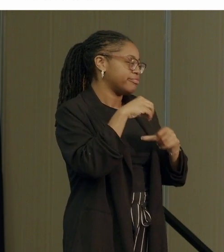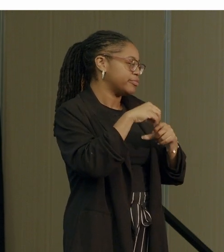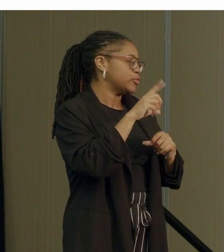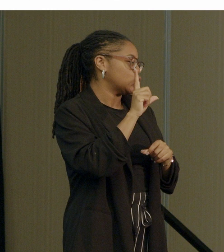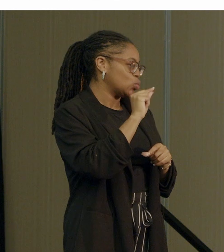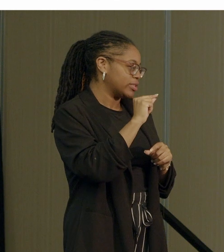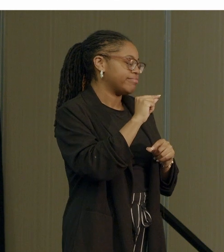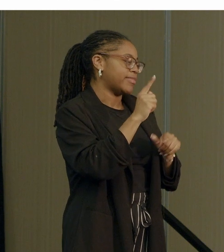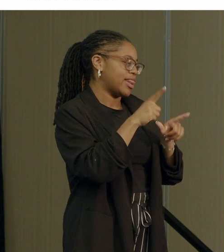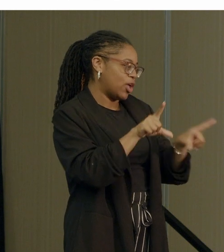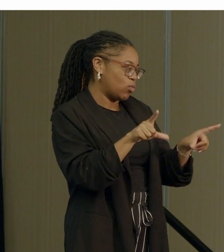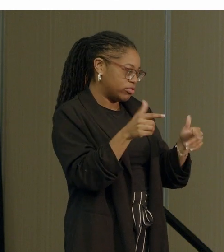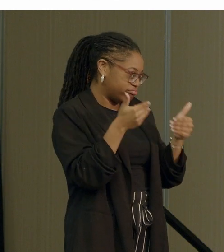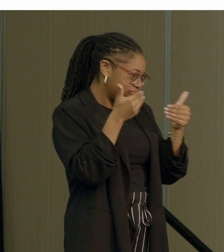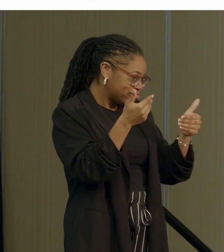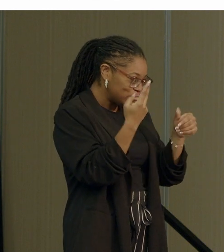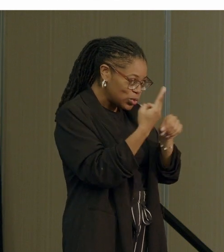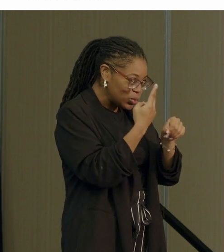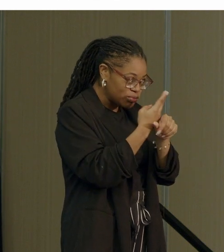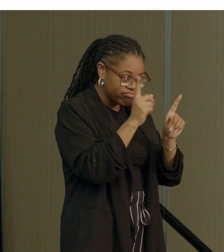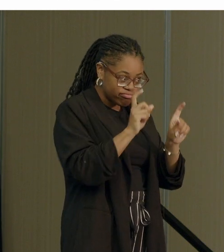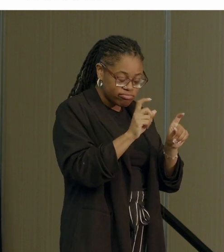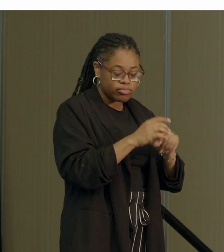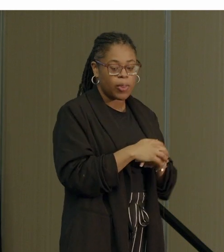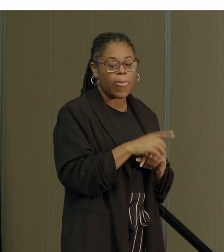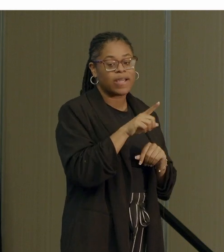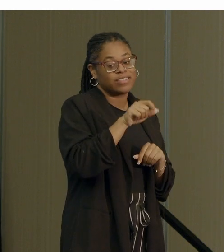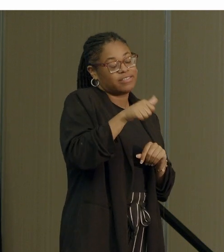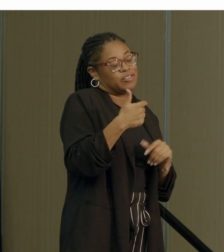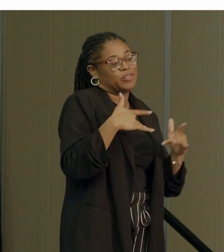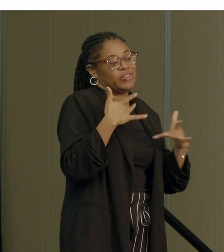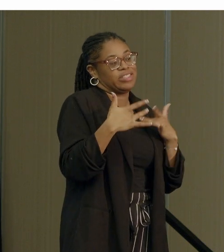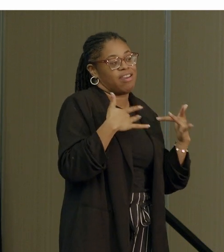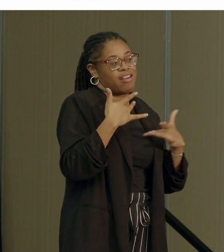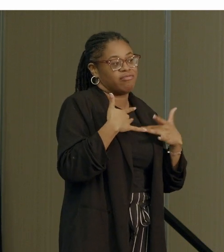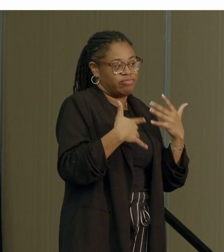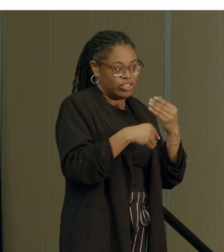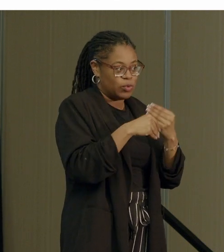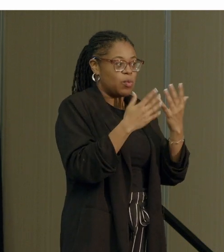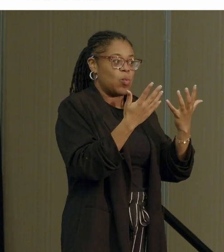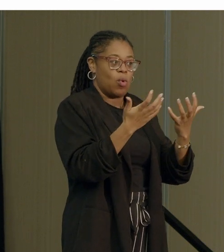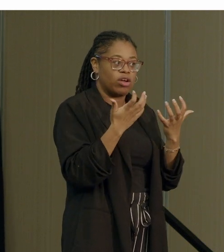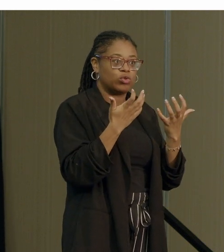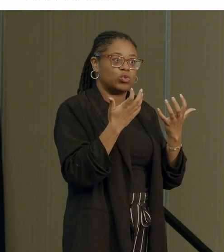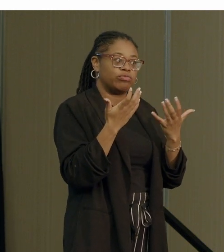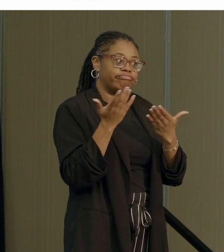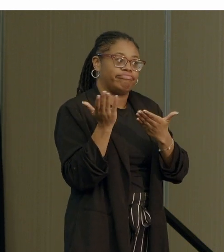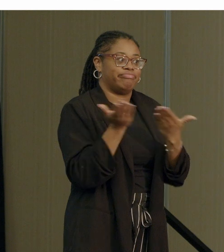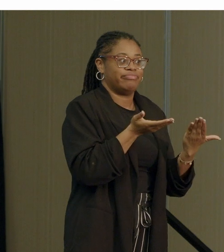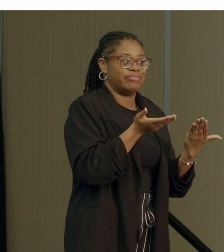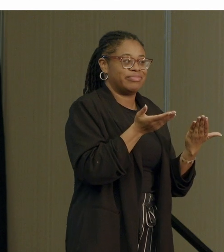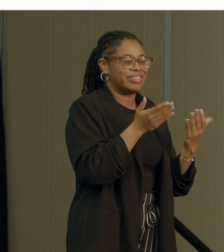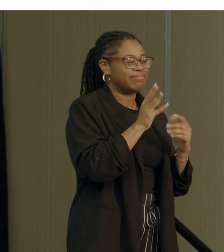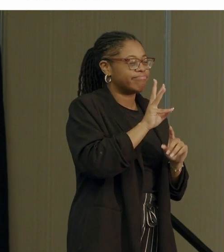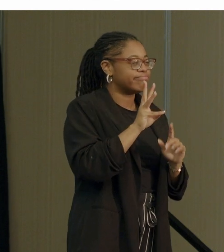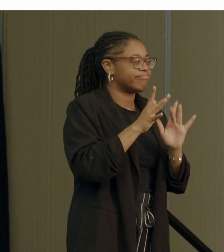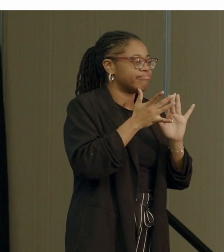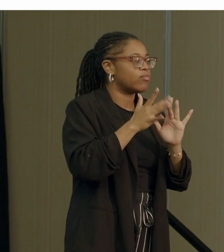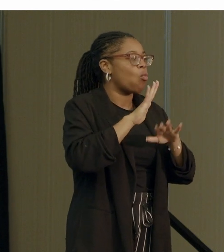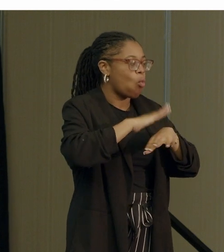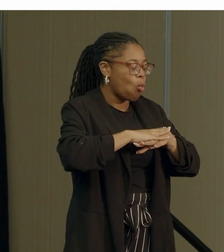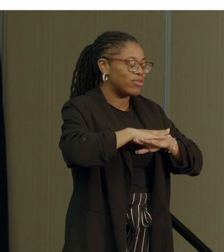so please feel free to give it a shot as well. This is another very exciting feature, and we want to bring the browser in parity on